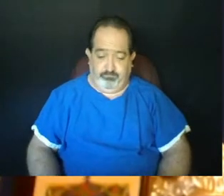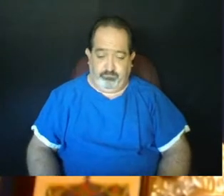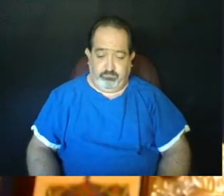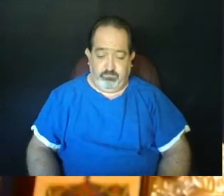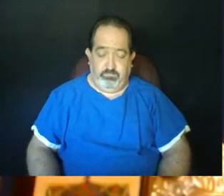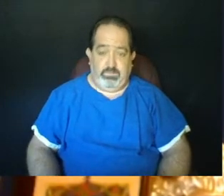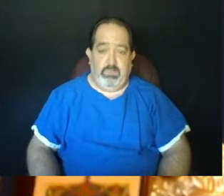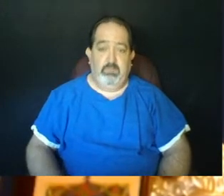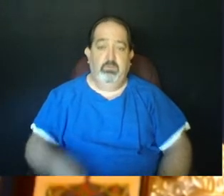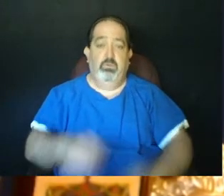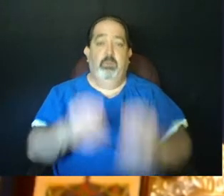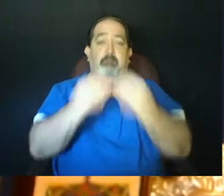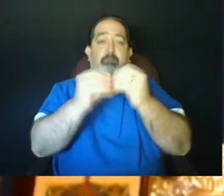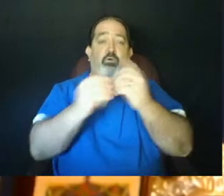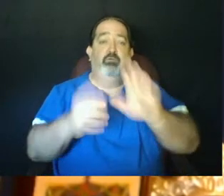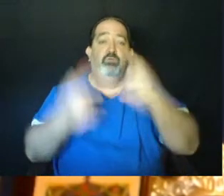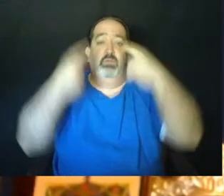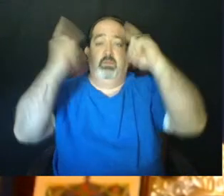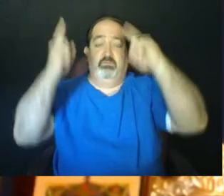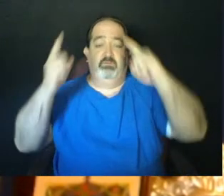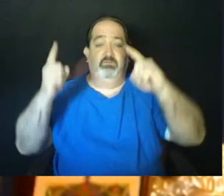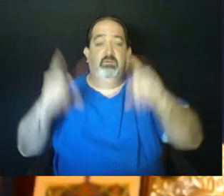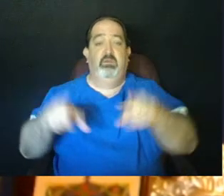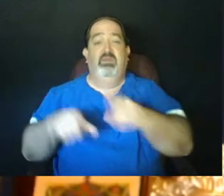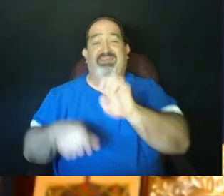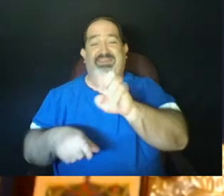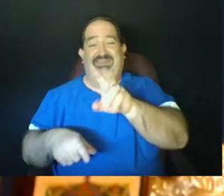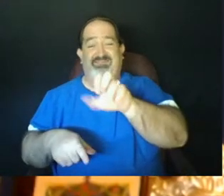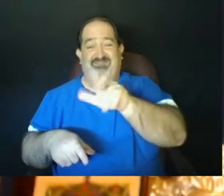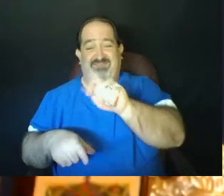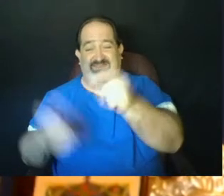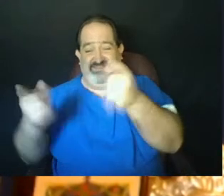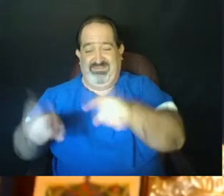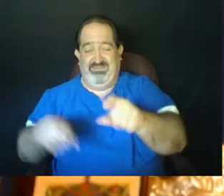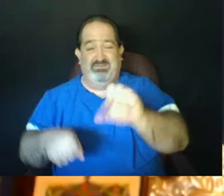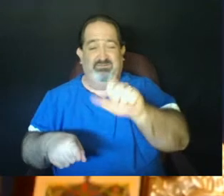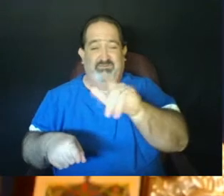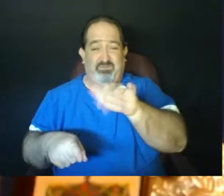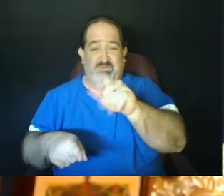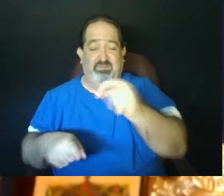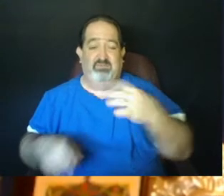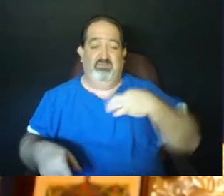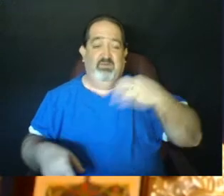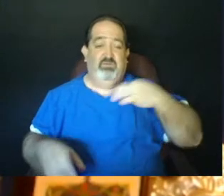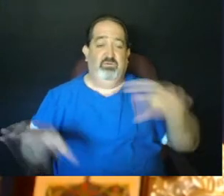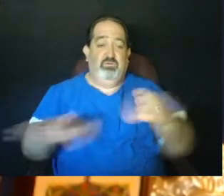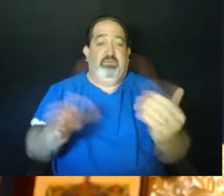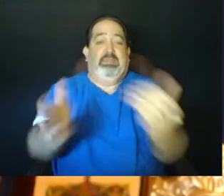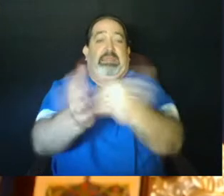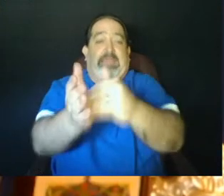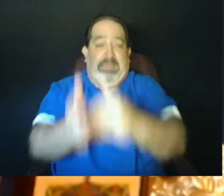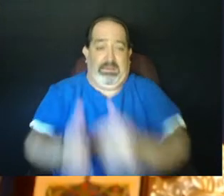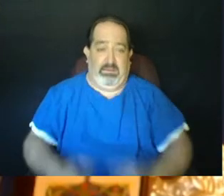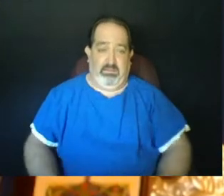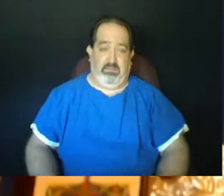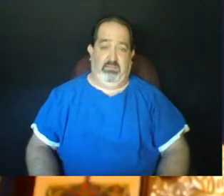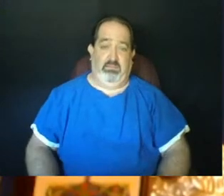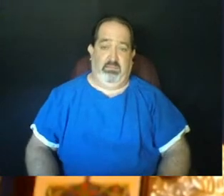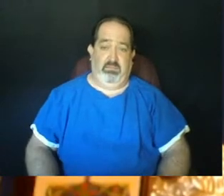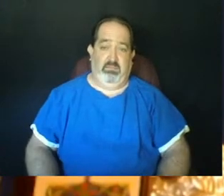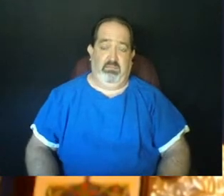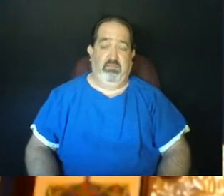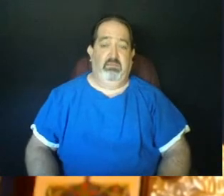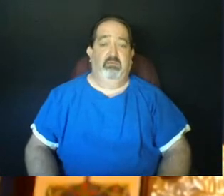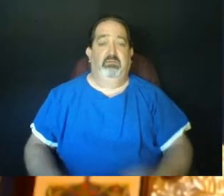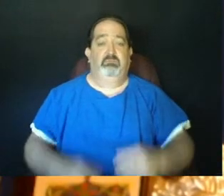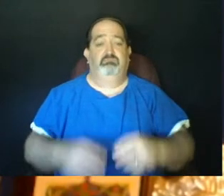her accolades, not only has she been an event steward, she volunteered to do it again. Regrettably, we were